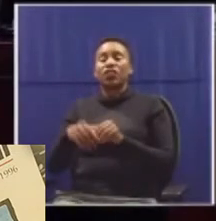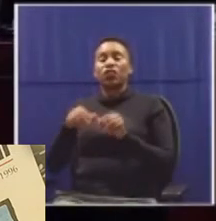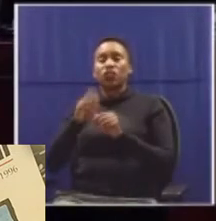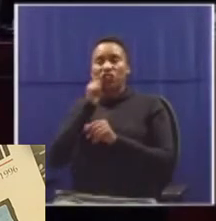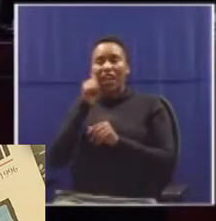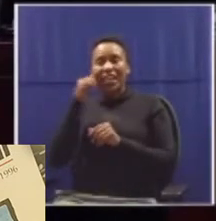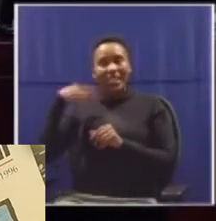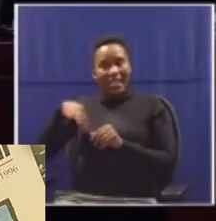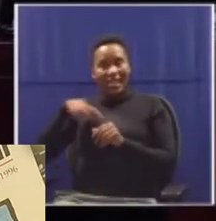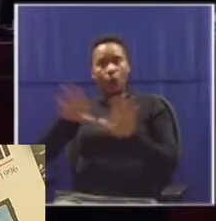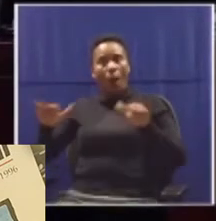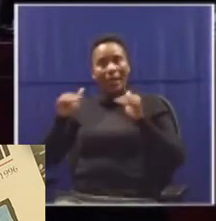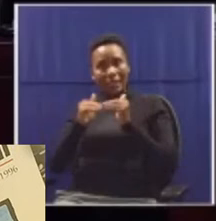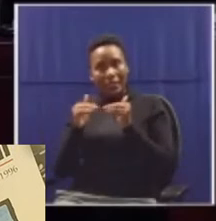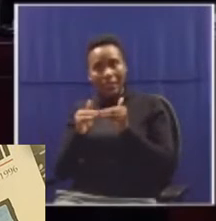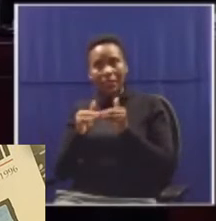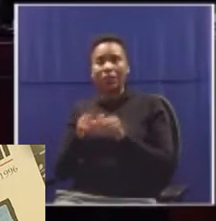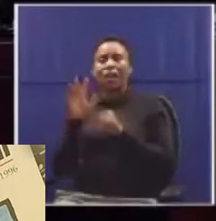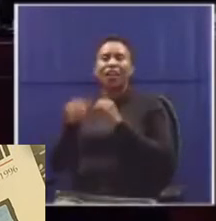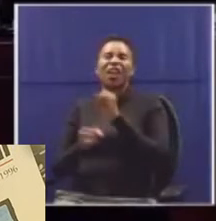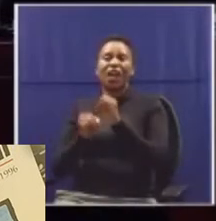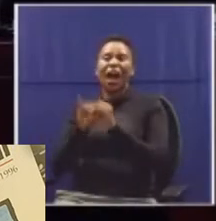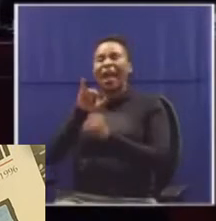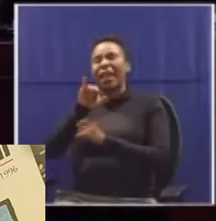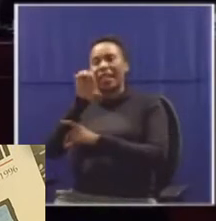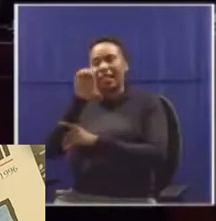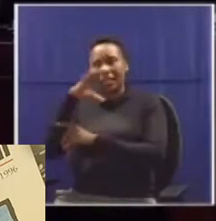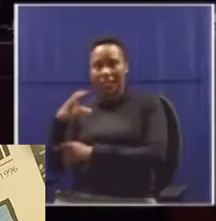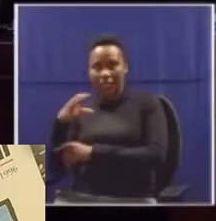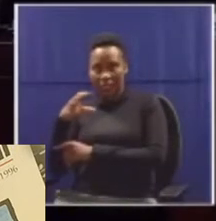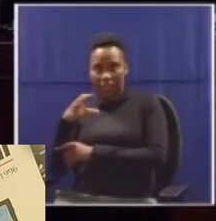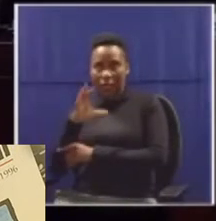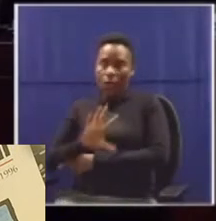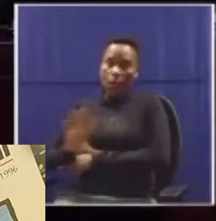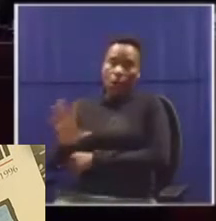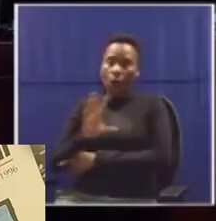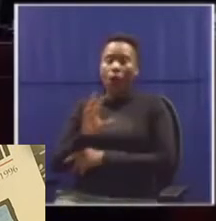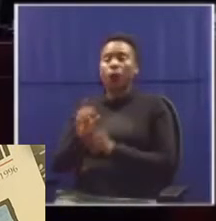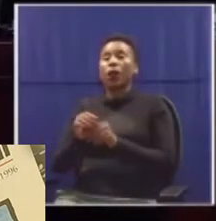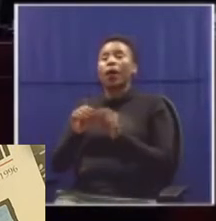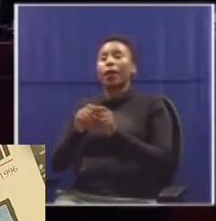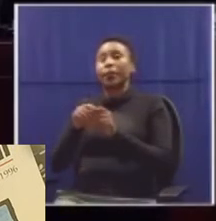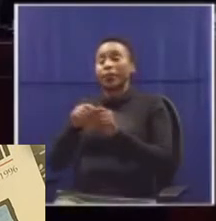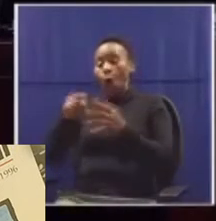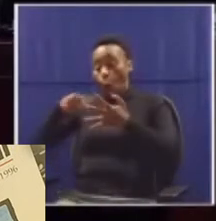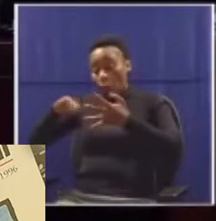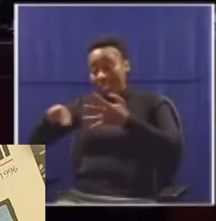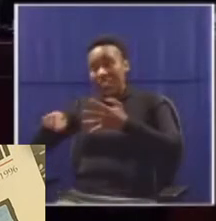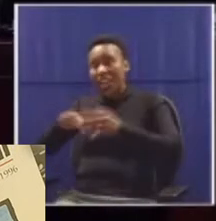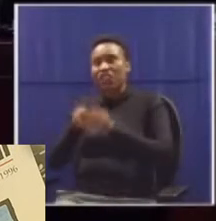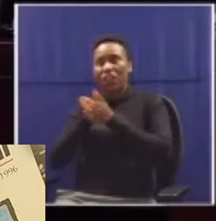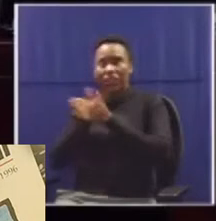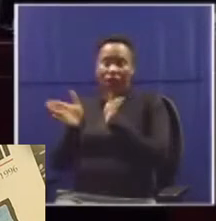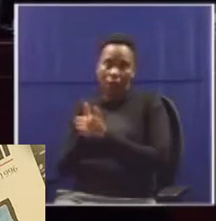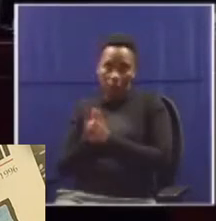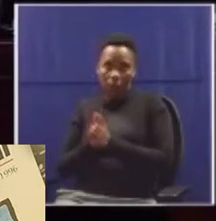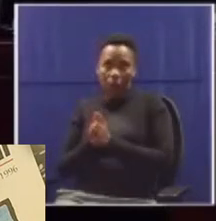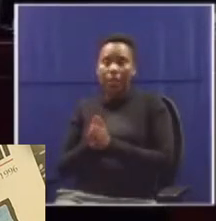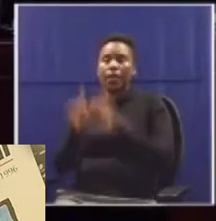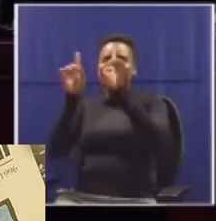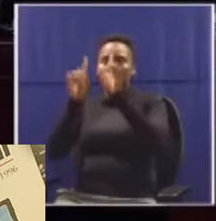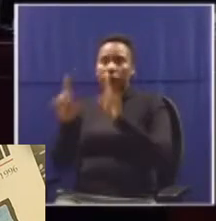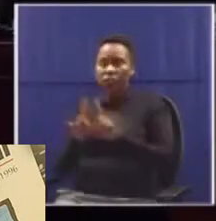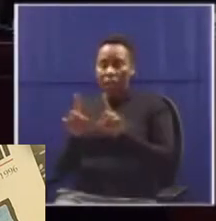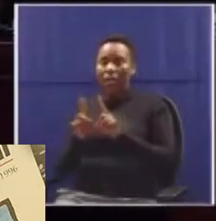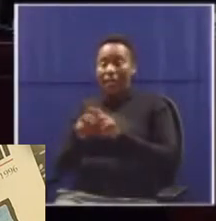institutions like the independent electoral commission and their auditor general along with work possibly for the special investigative